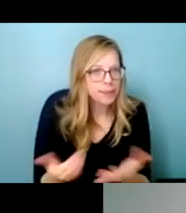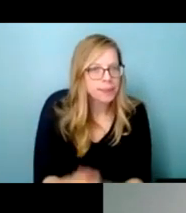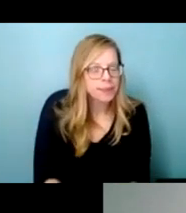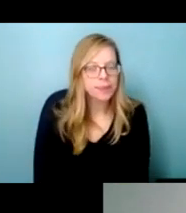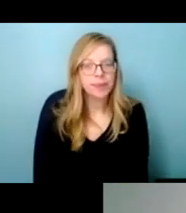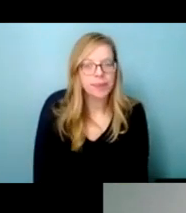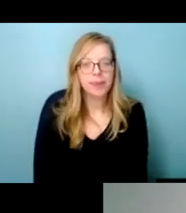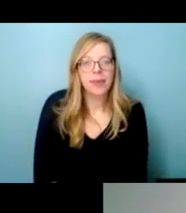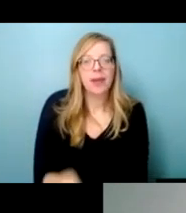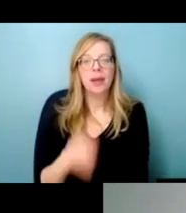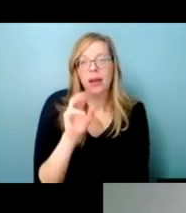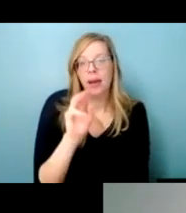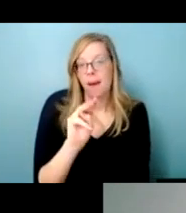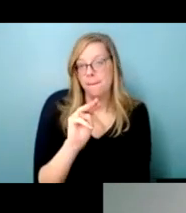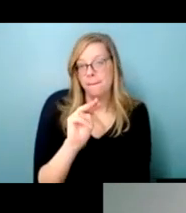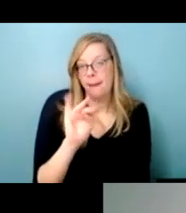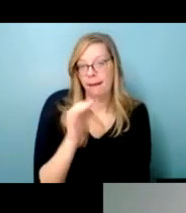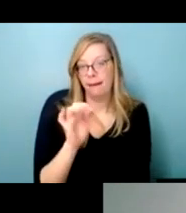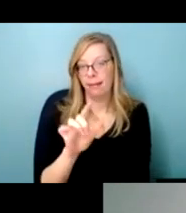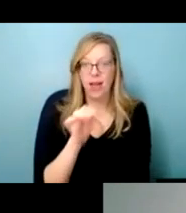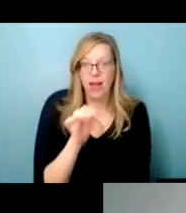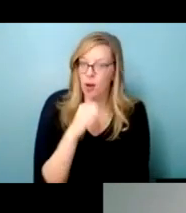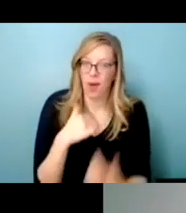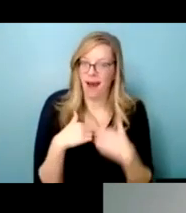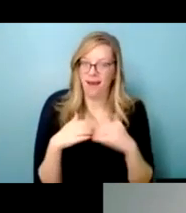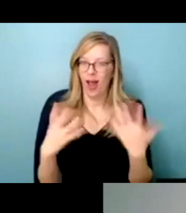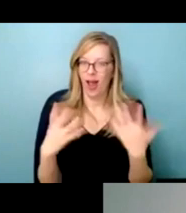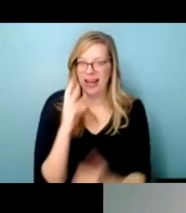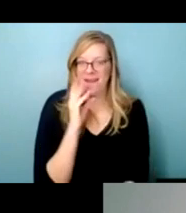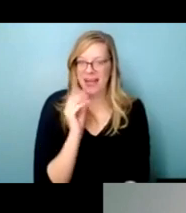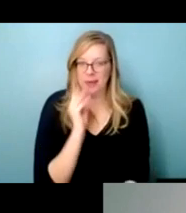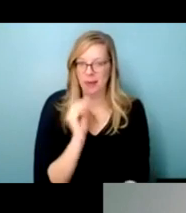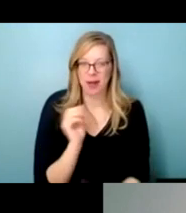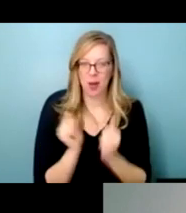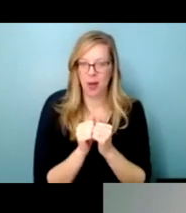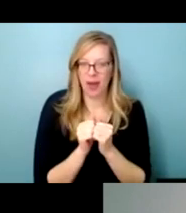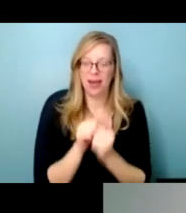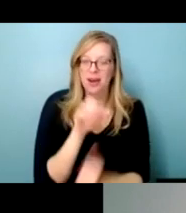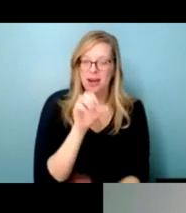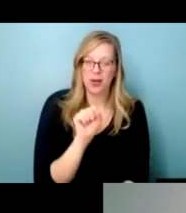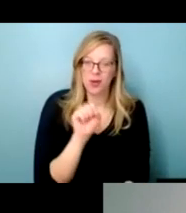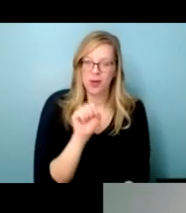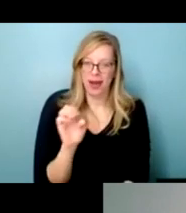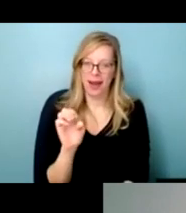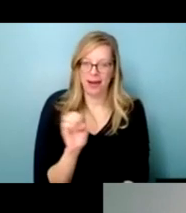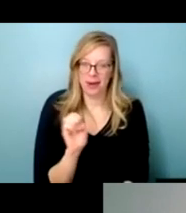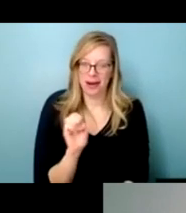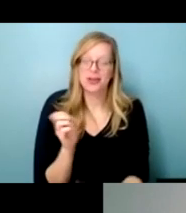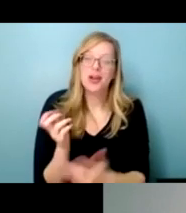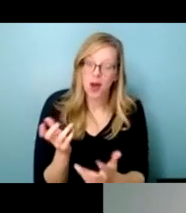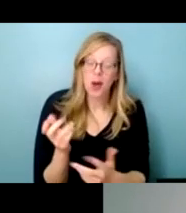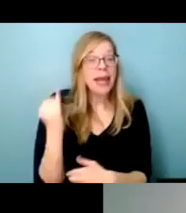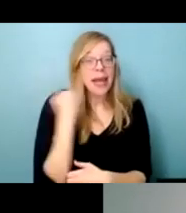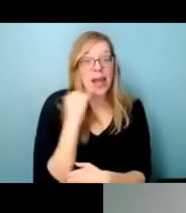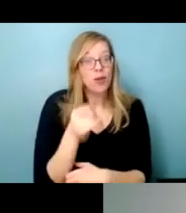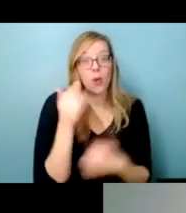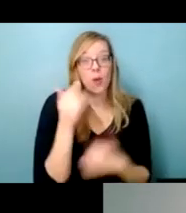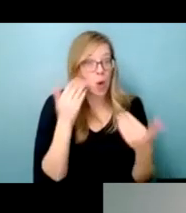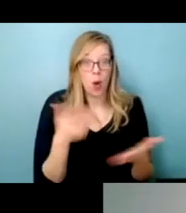Well, we don't have a lot of experience ourselves in doing this kind of stuff. And so, like I said before, when you don't know what to do, you